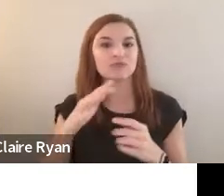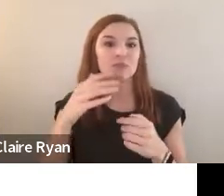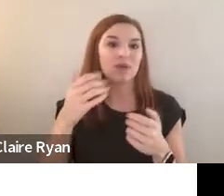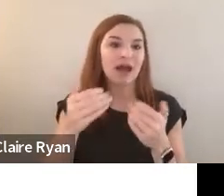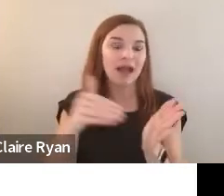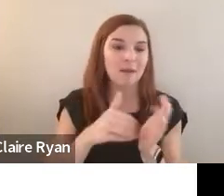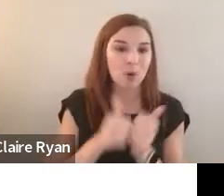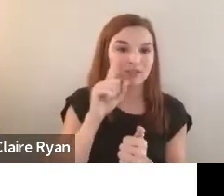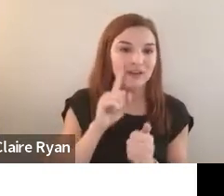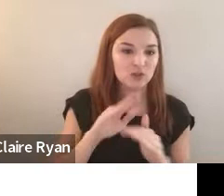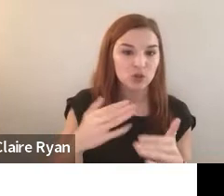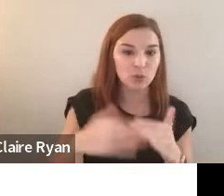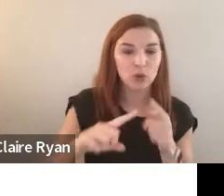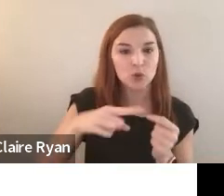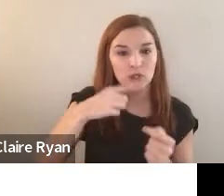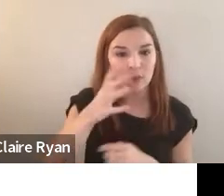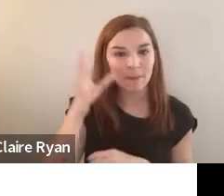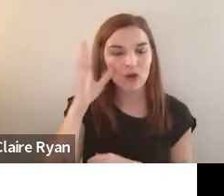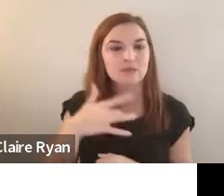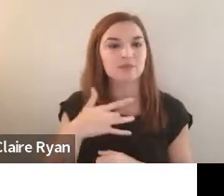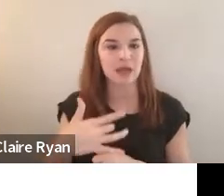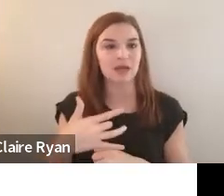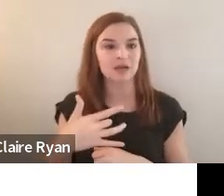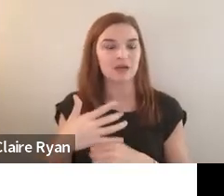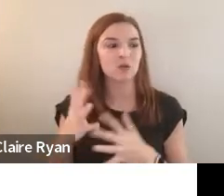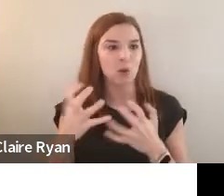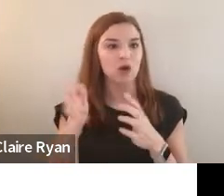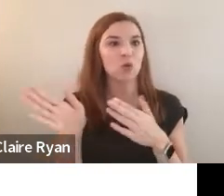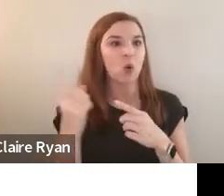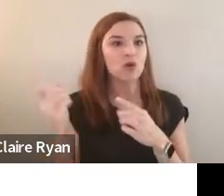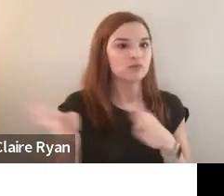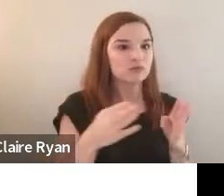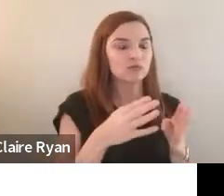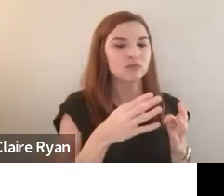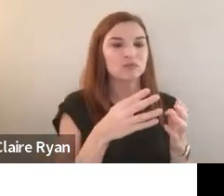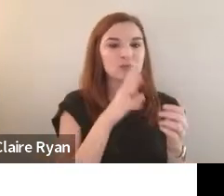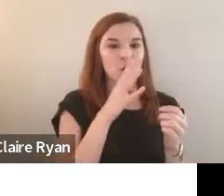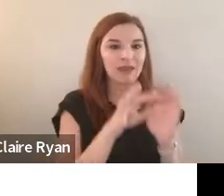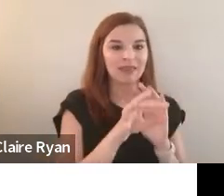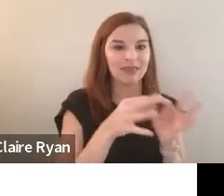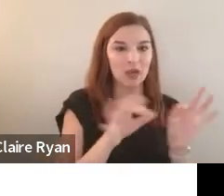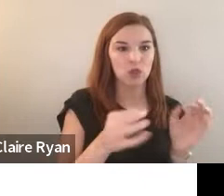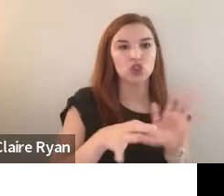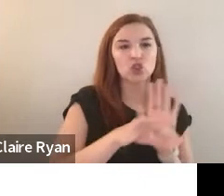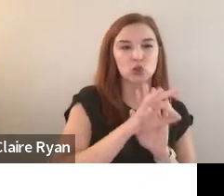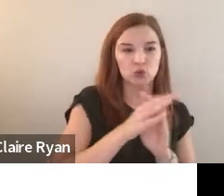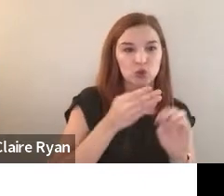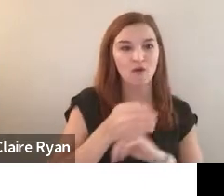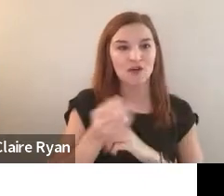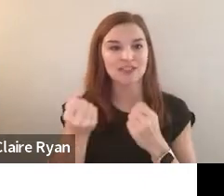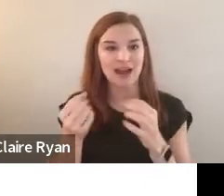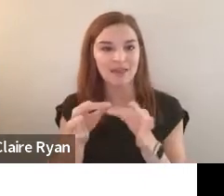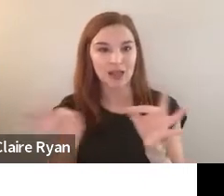So this medical studies that have been done, again, shows that most deaf children are born to parents who can hear, and they